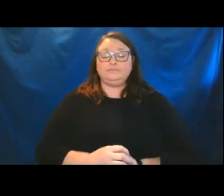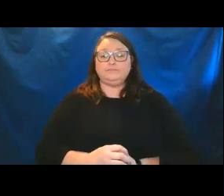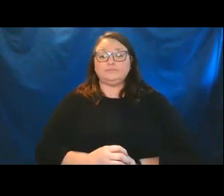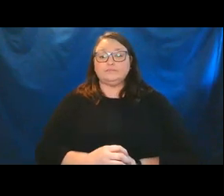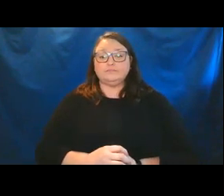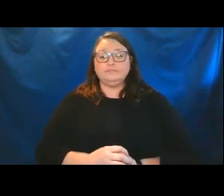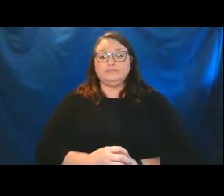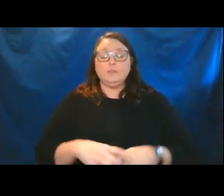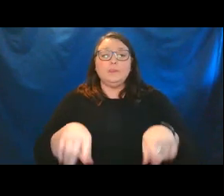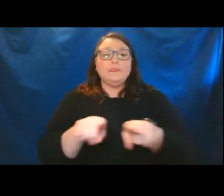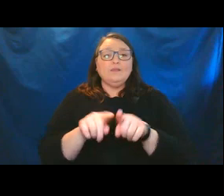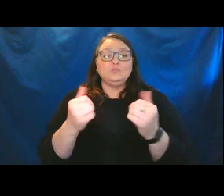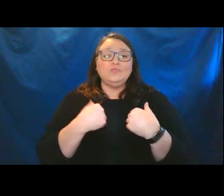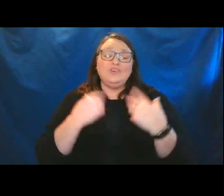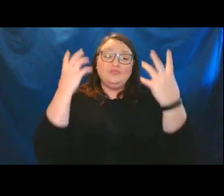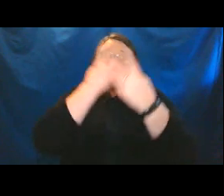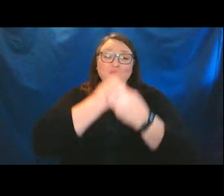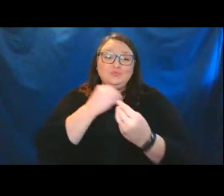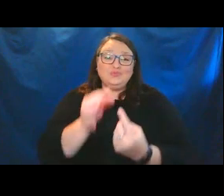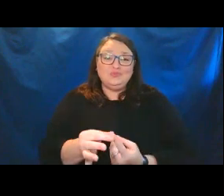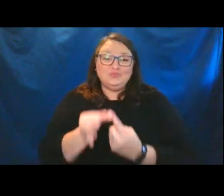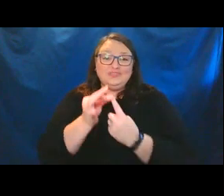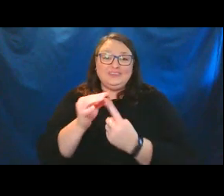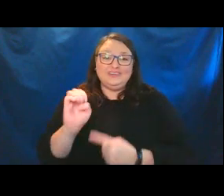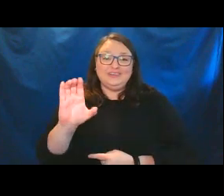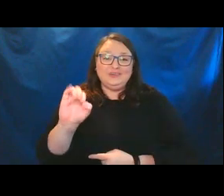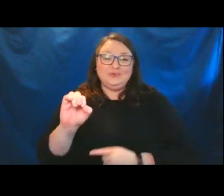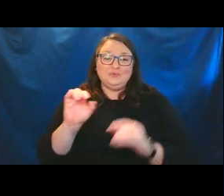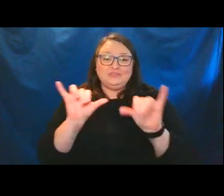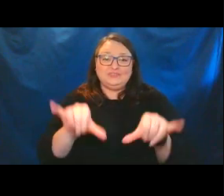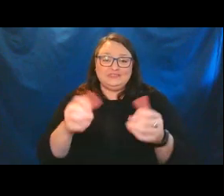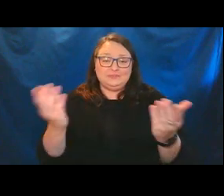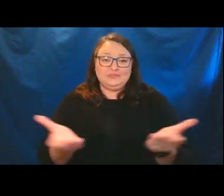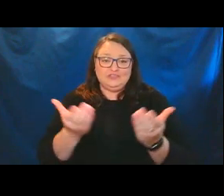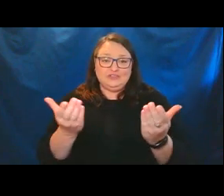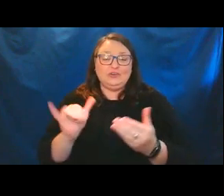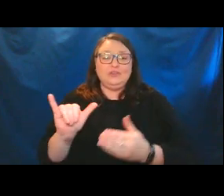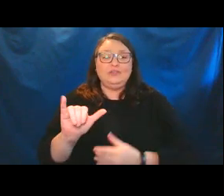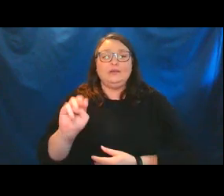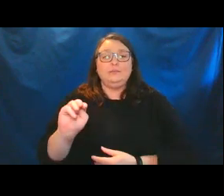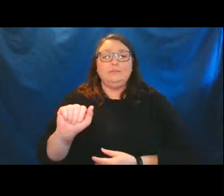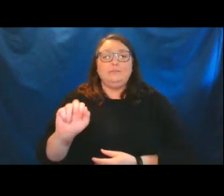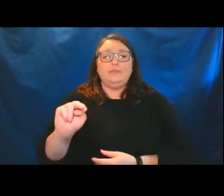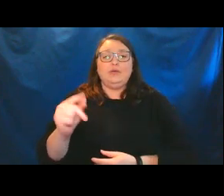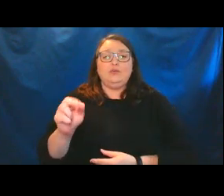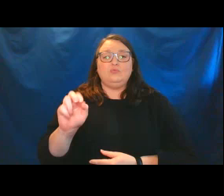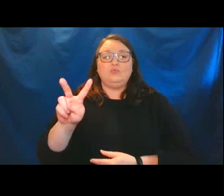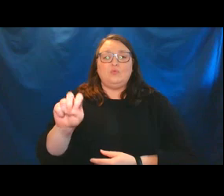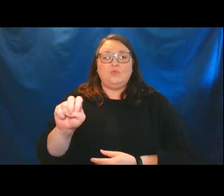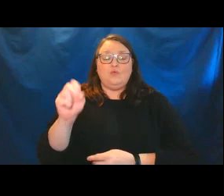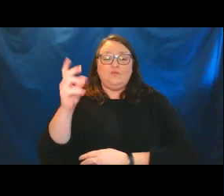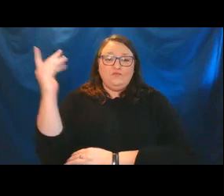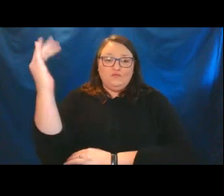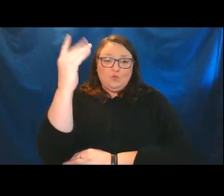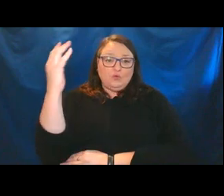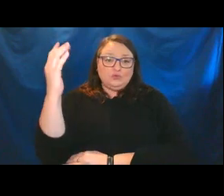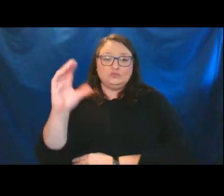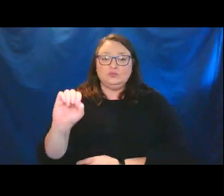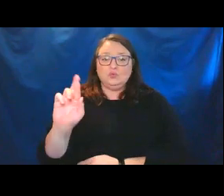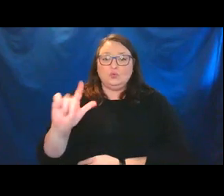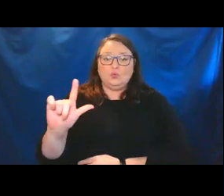We also have really beautiful, unique ecosystems here, such as mangrove forests and coral reefs.